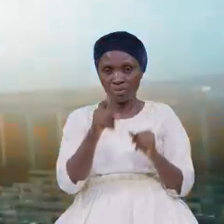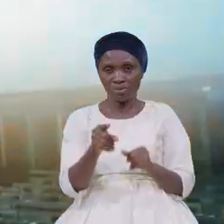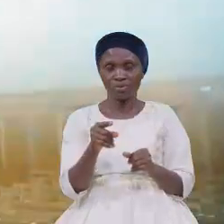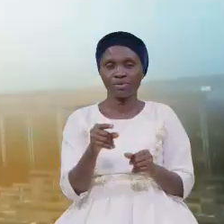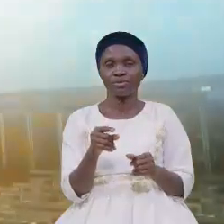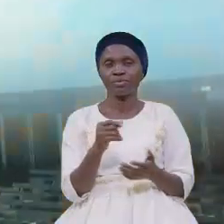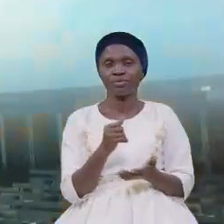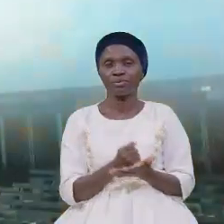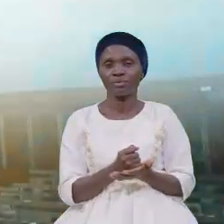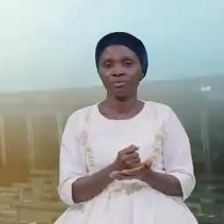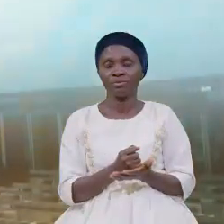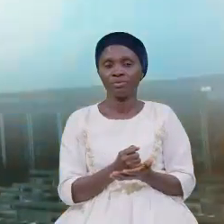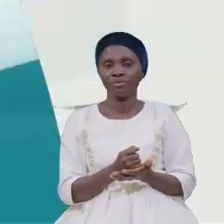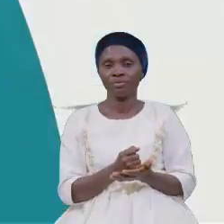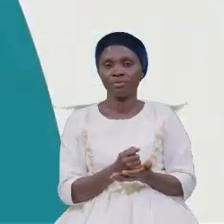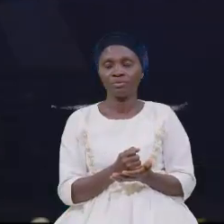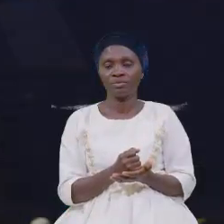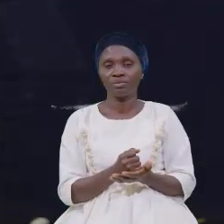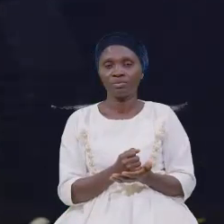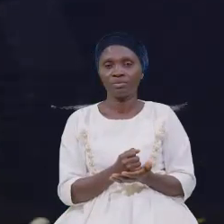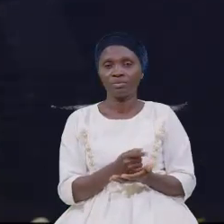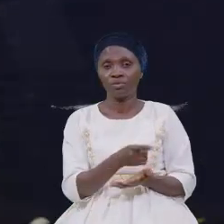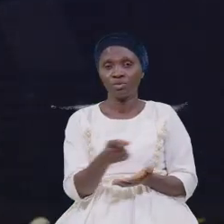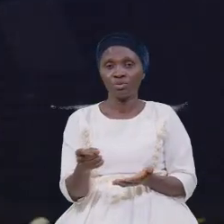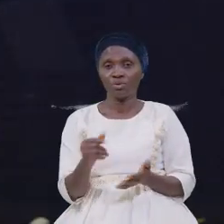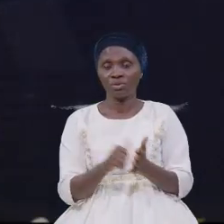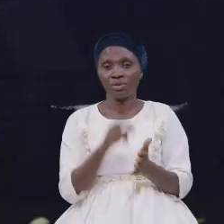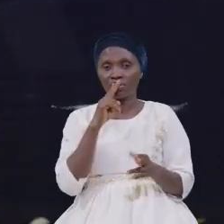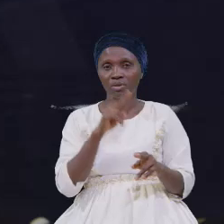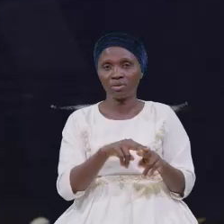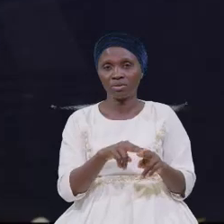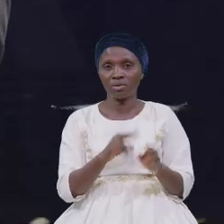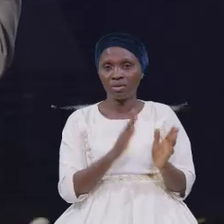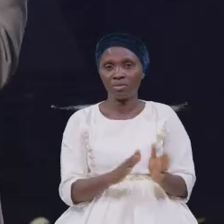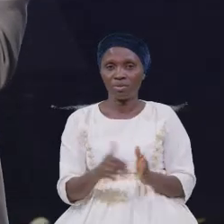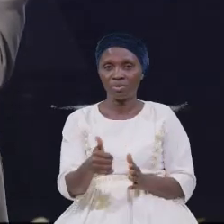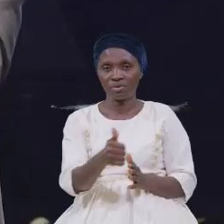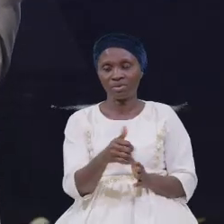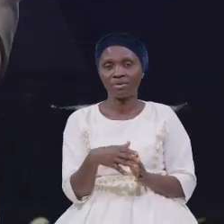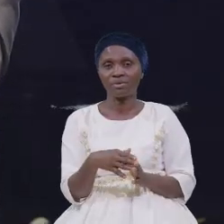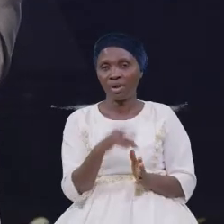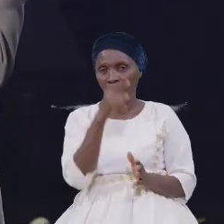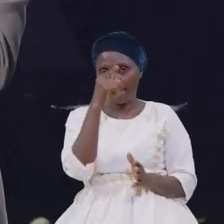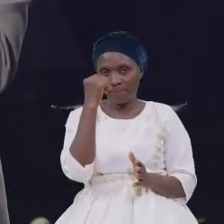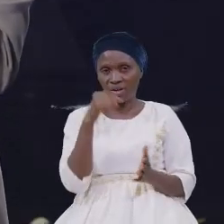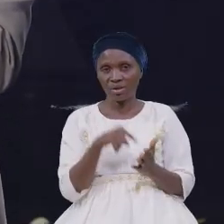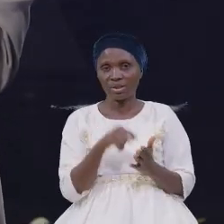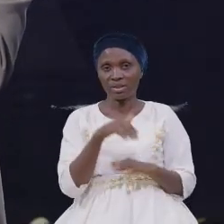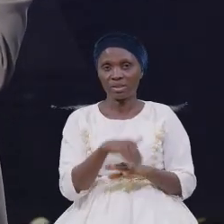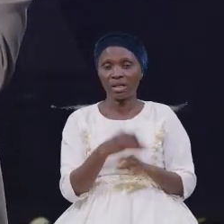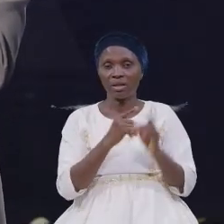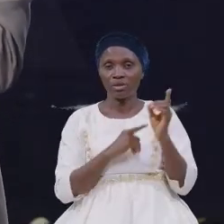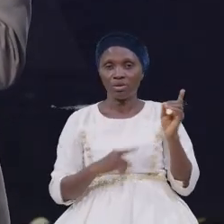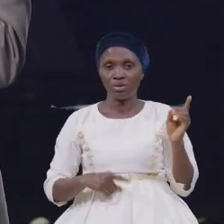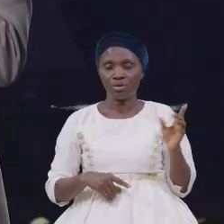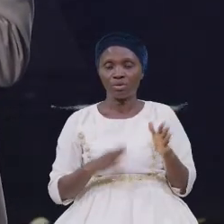Those of you that are sitting, you'll be preparing yourself, because tonight, the Lord will